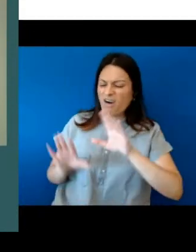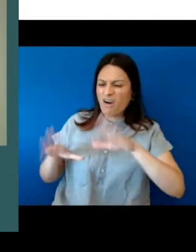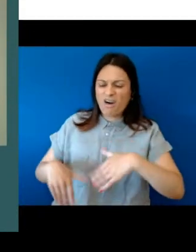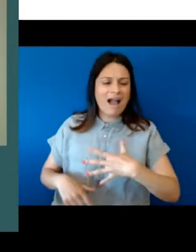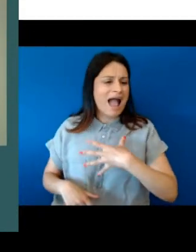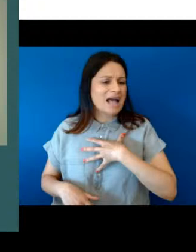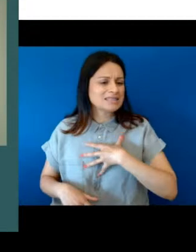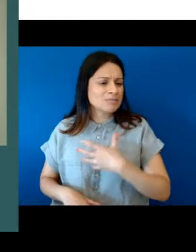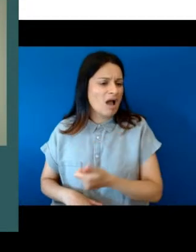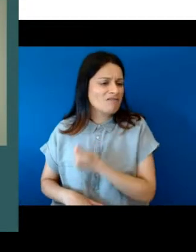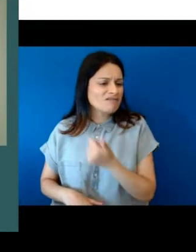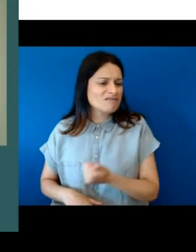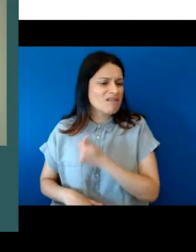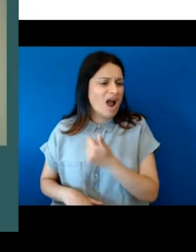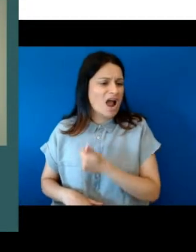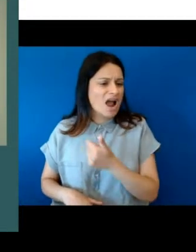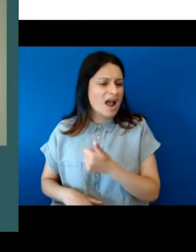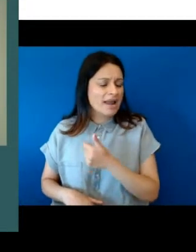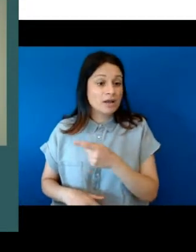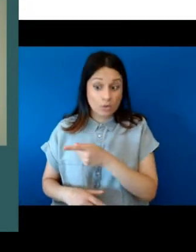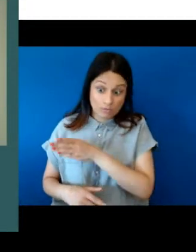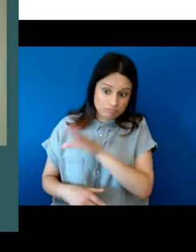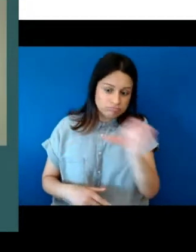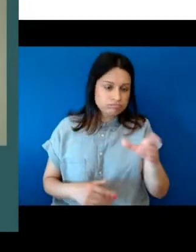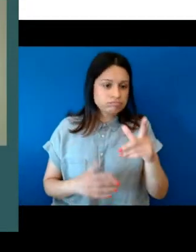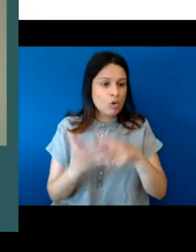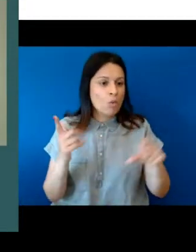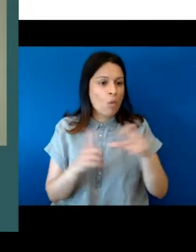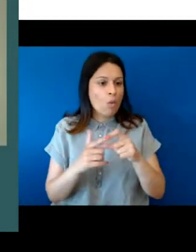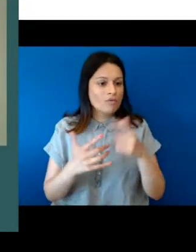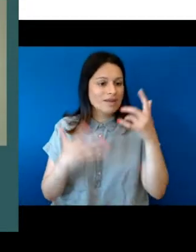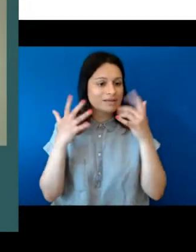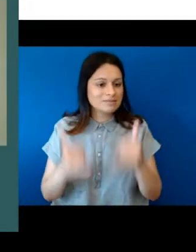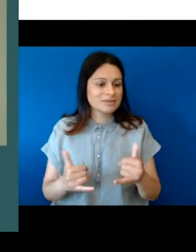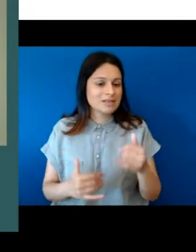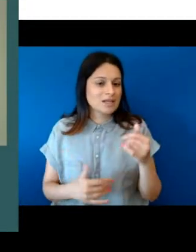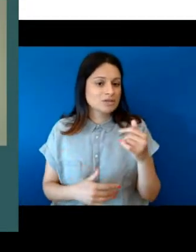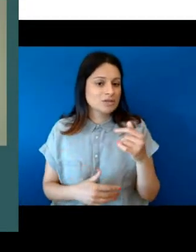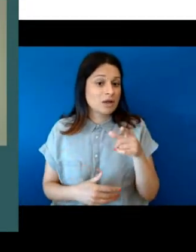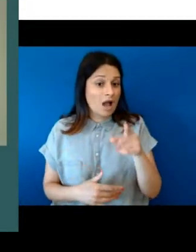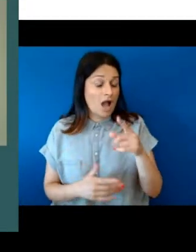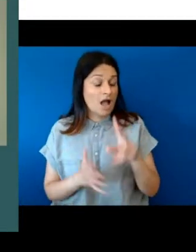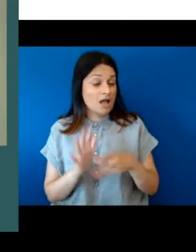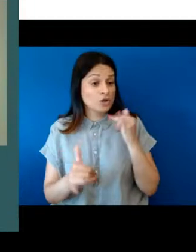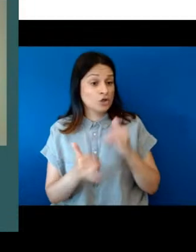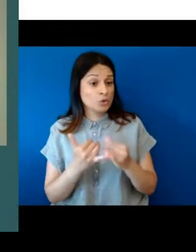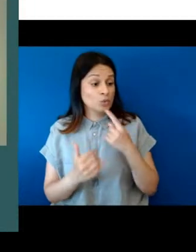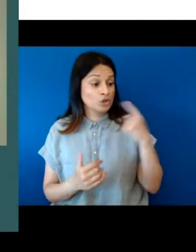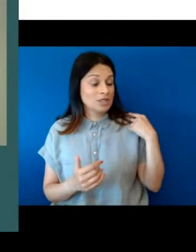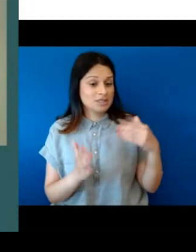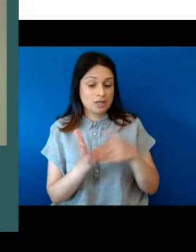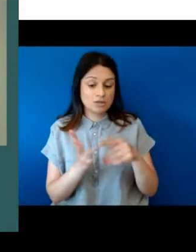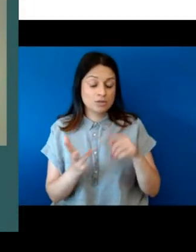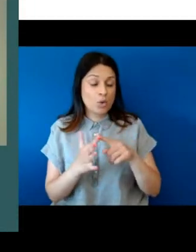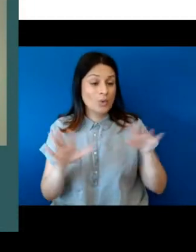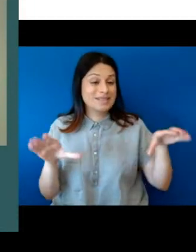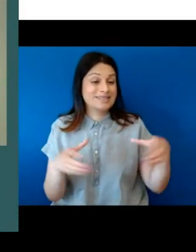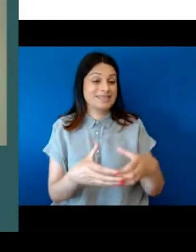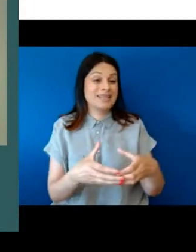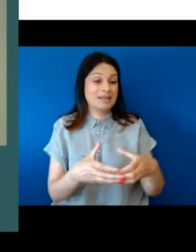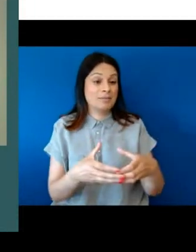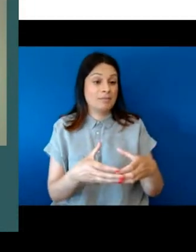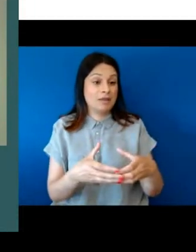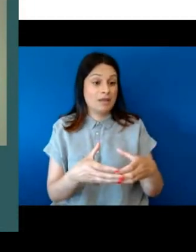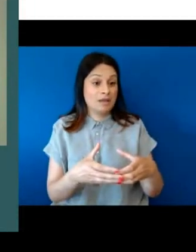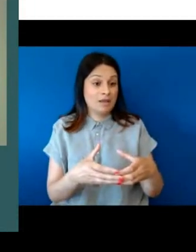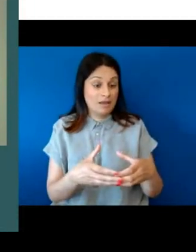get a COVID test. And I saw on the news last night from the Zoe team that some of the latest symptoms coming